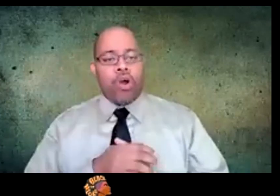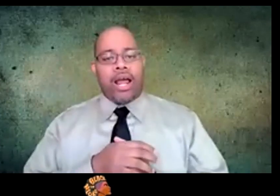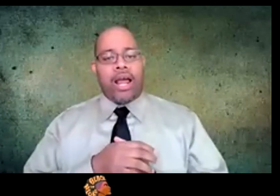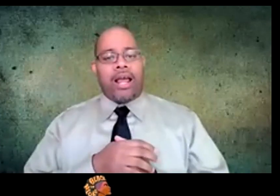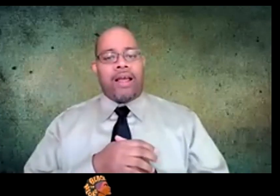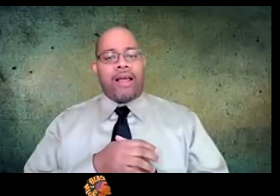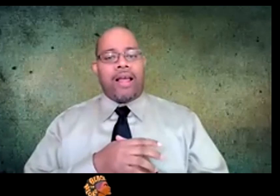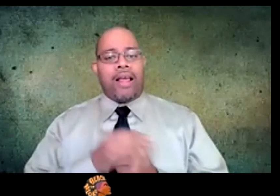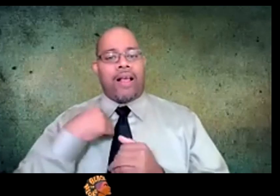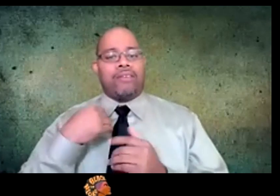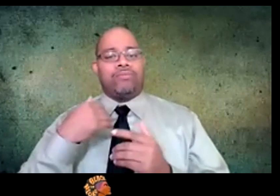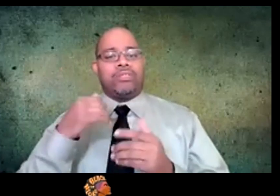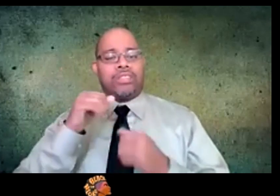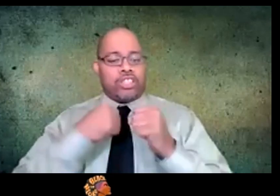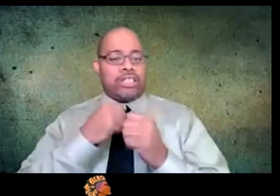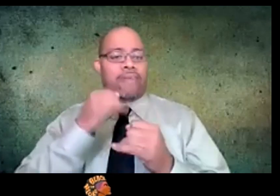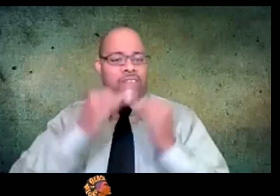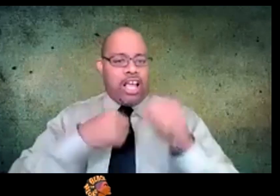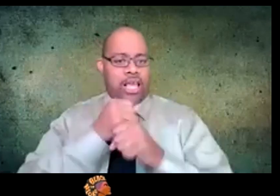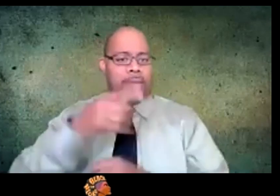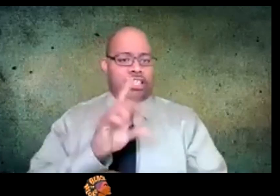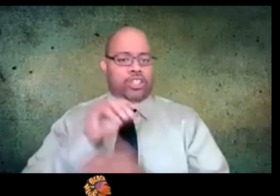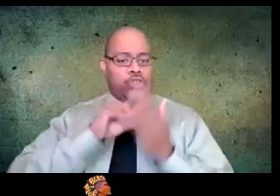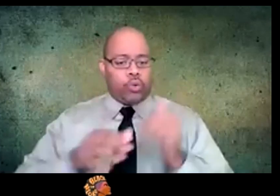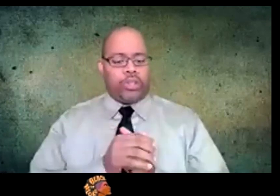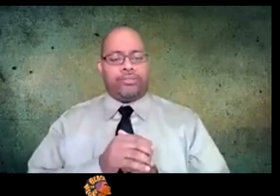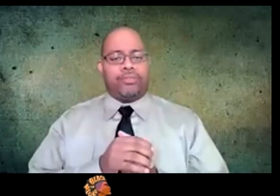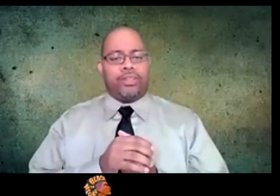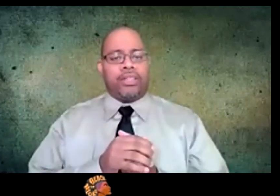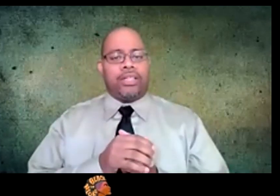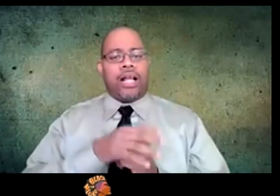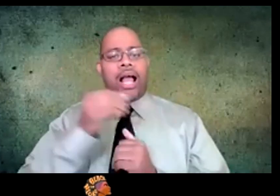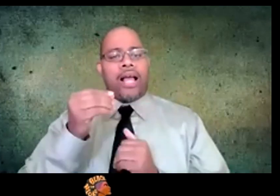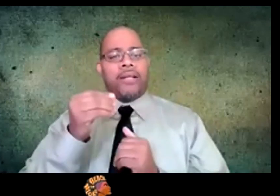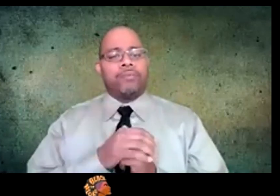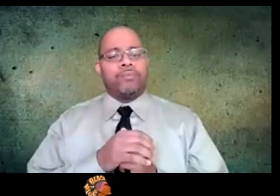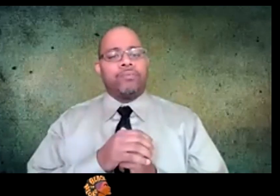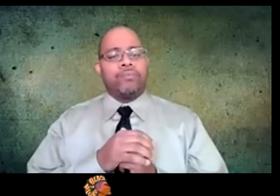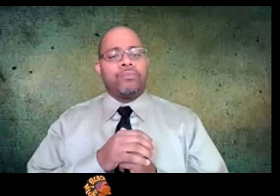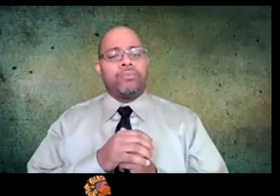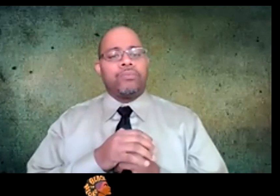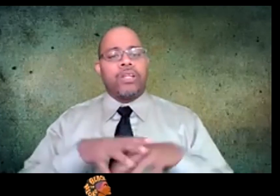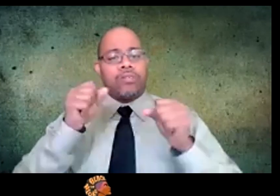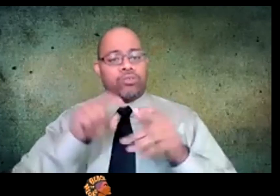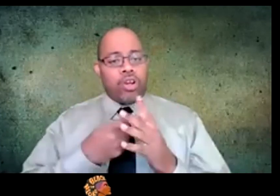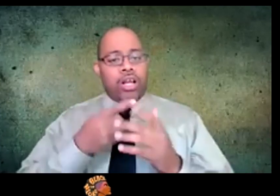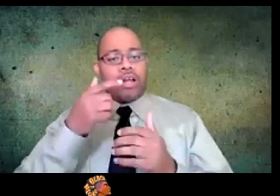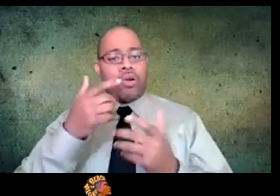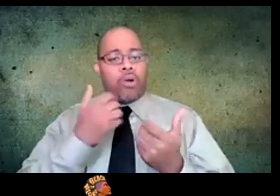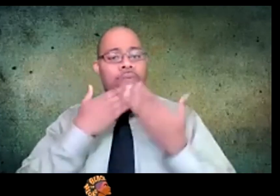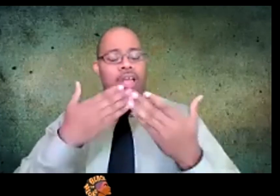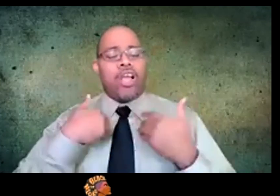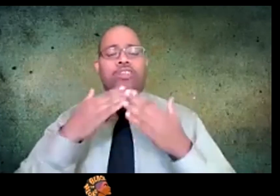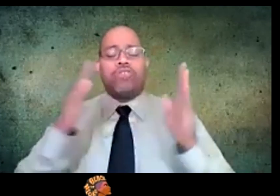final year Neurotechnology PhD student at Imperial College London. And essentially today, before we start, I really want to thank our generous